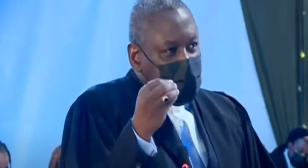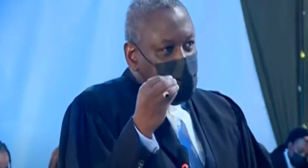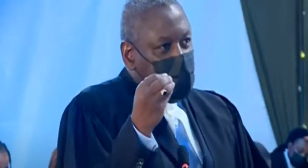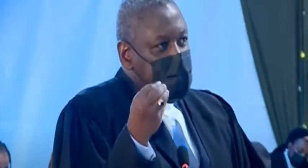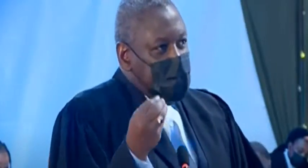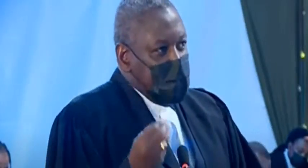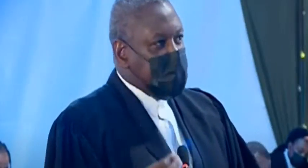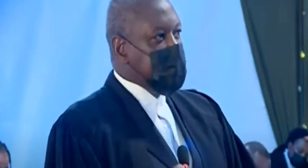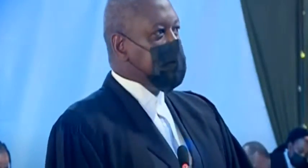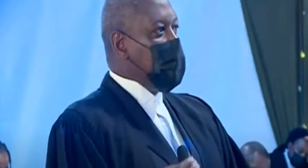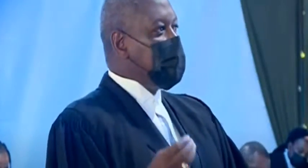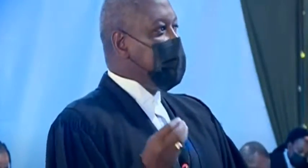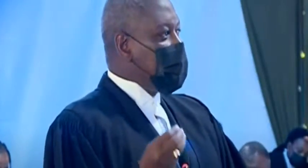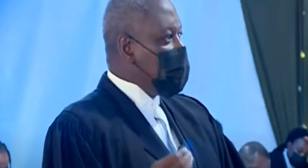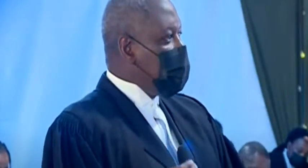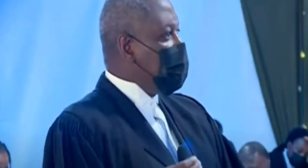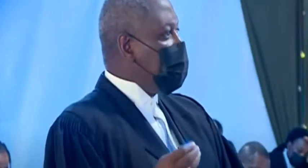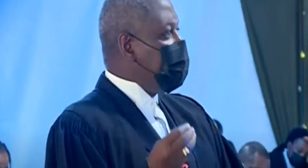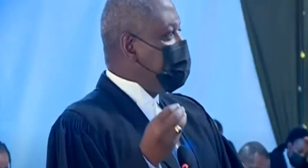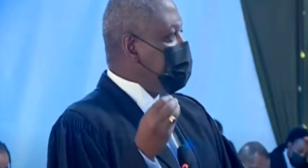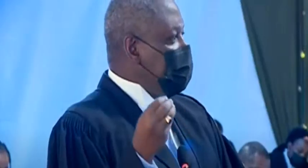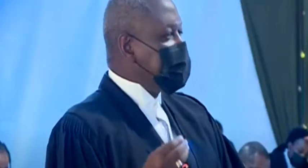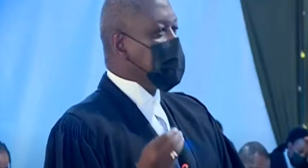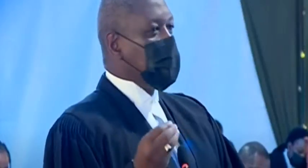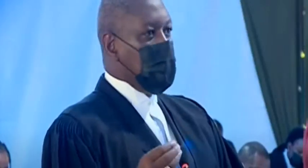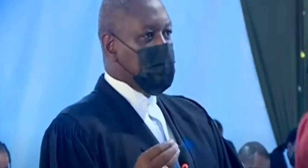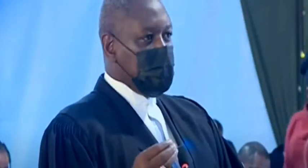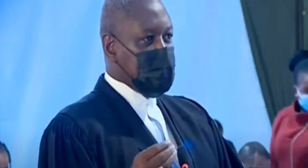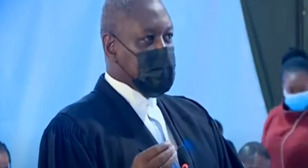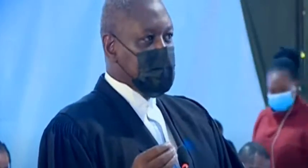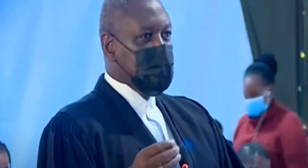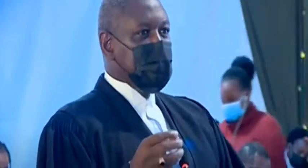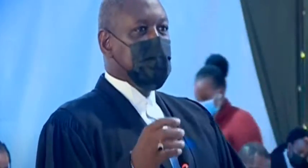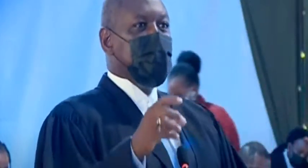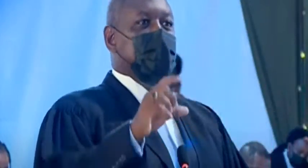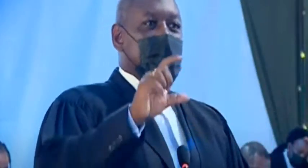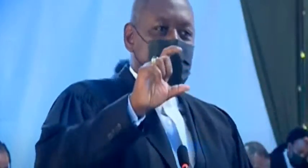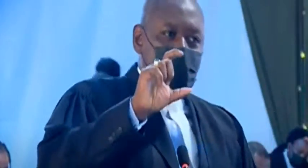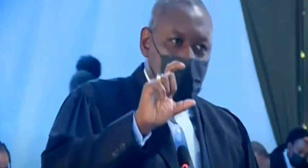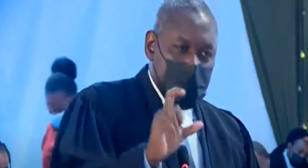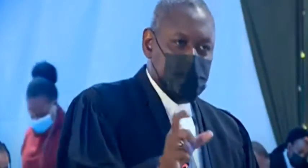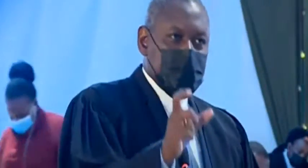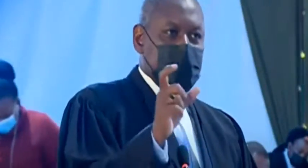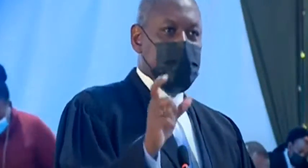That intentional diminishing of the role of political compromise